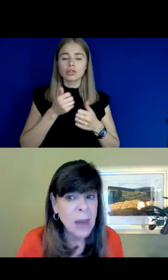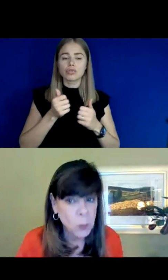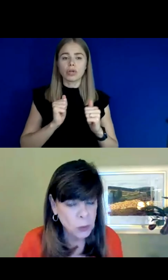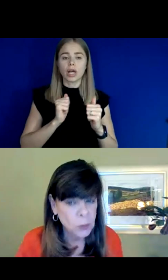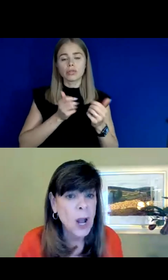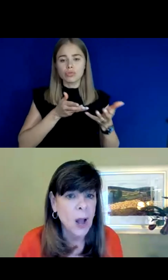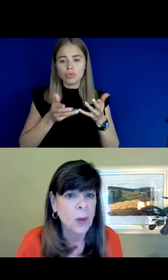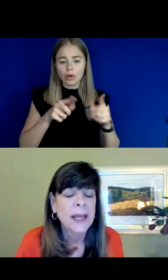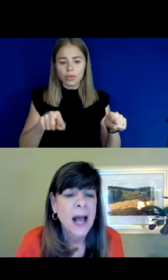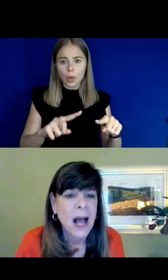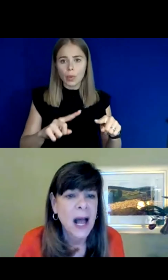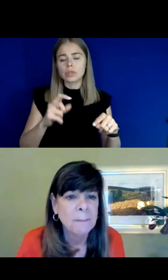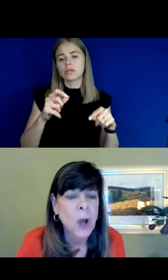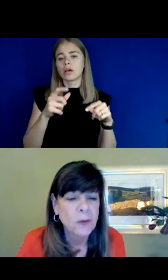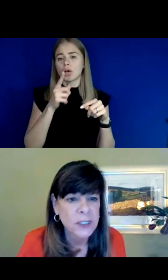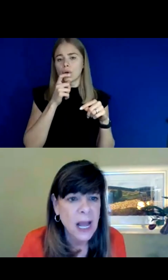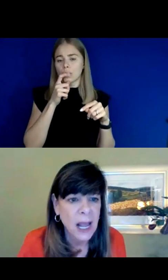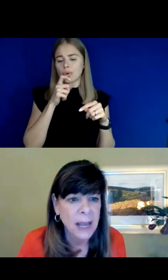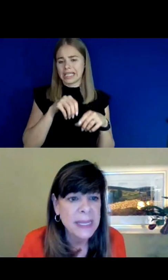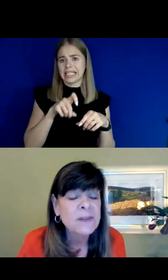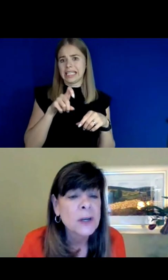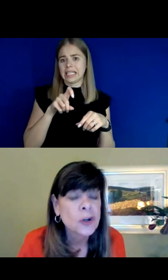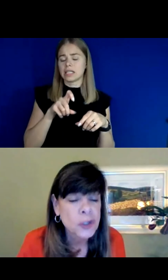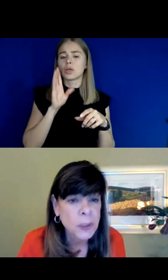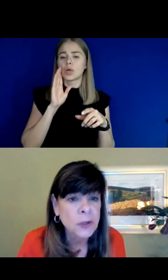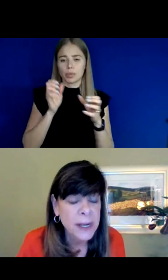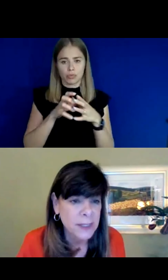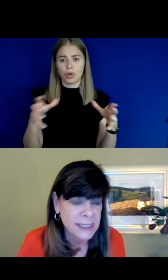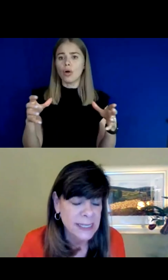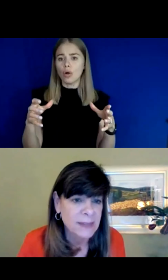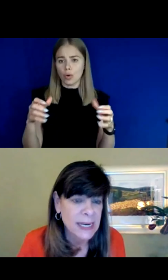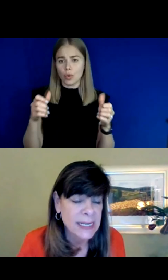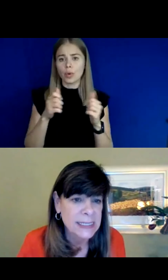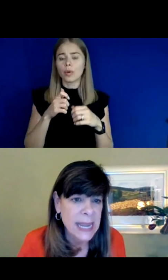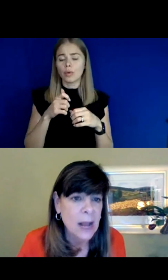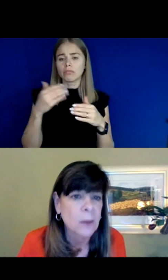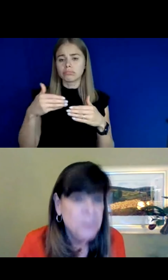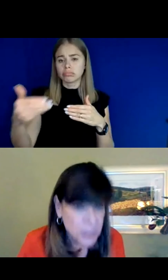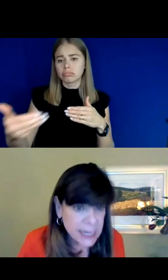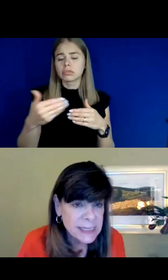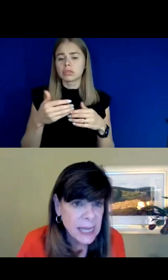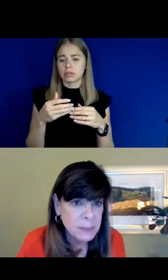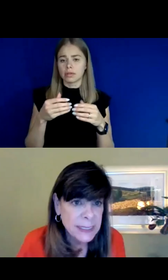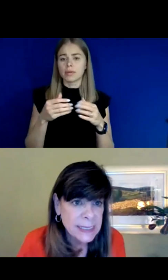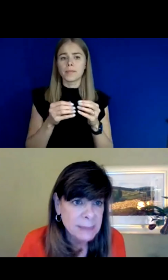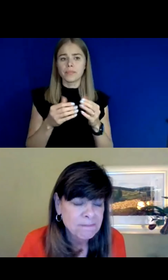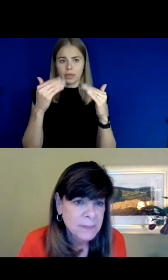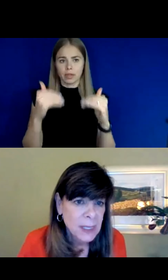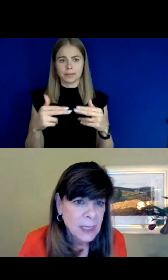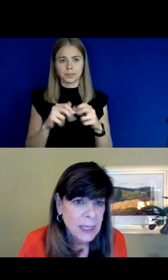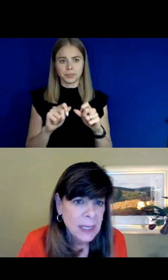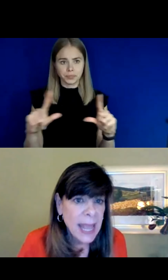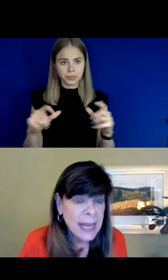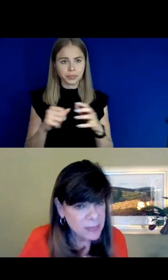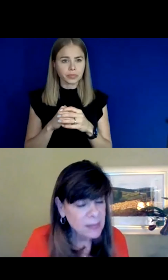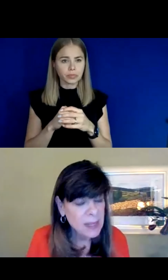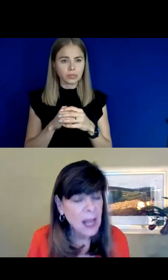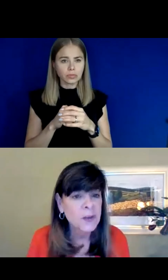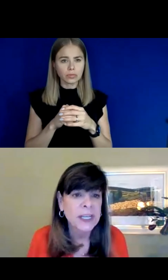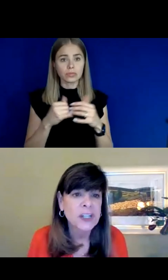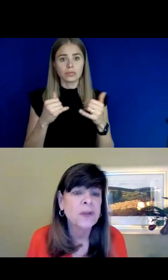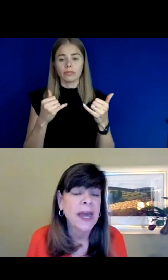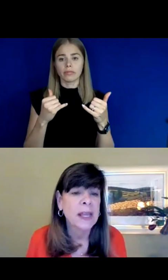and that will grow over time, even to a greater extent than it is now. Next slide, please. And I